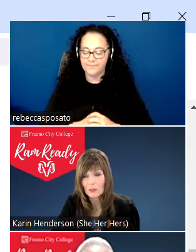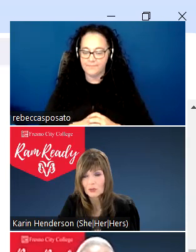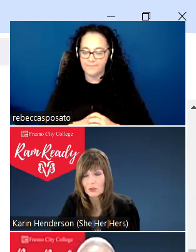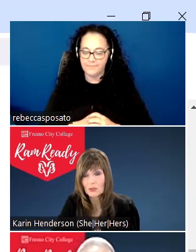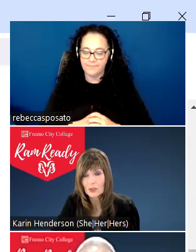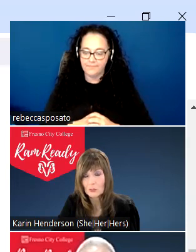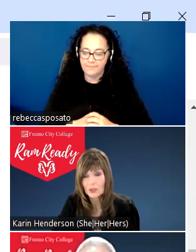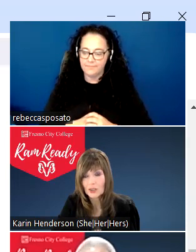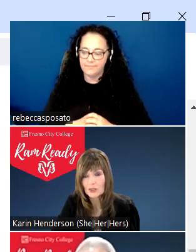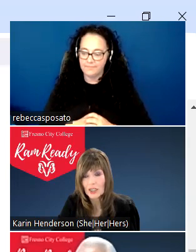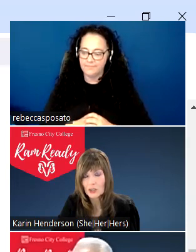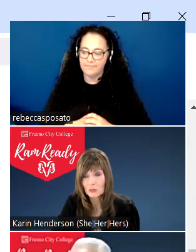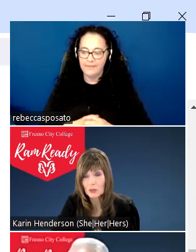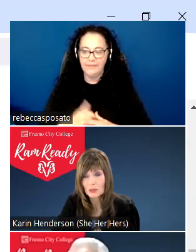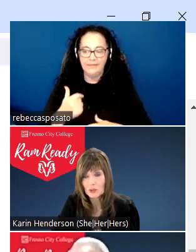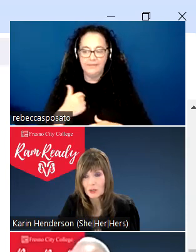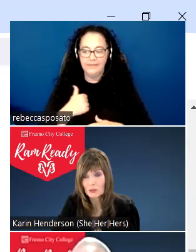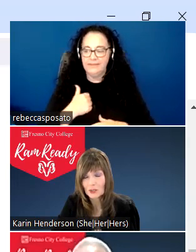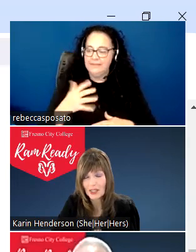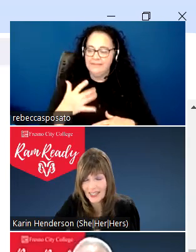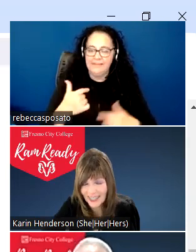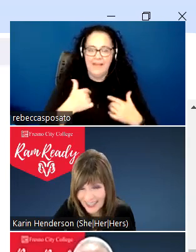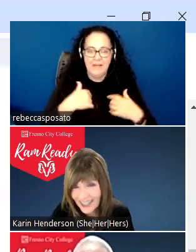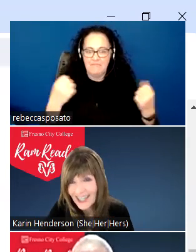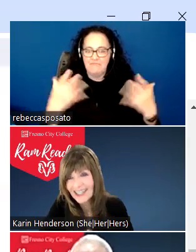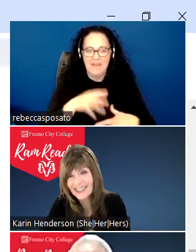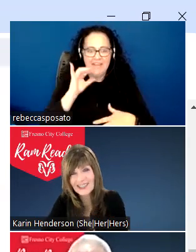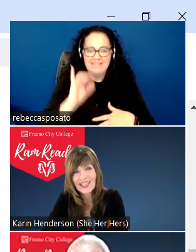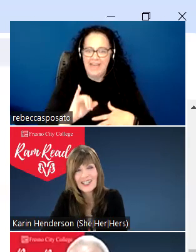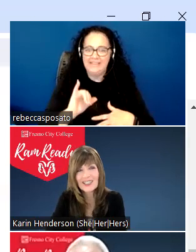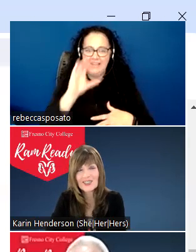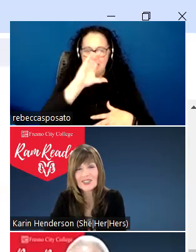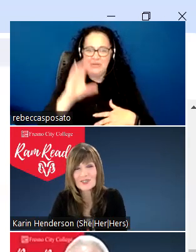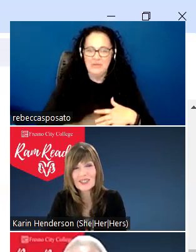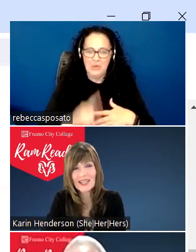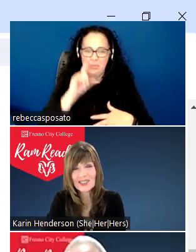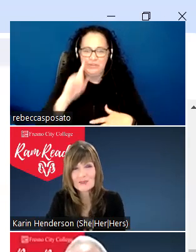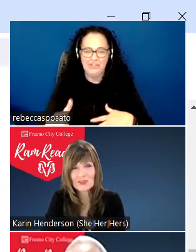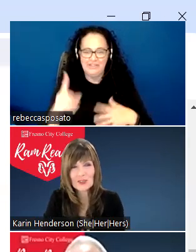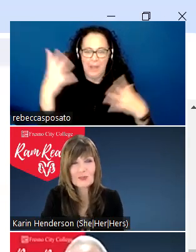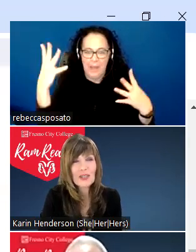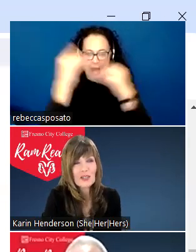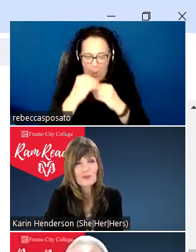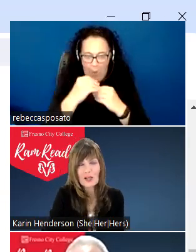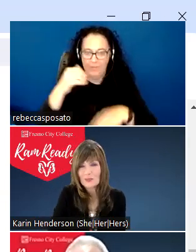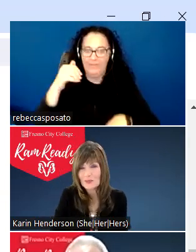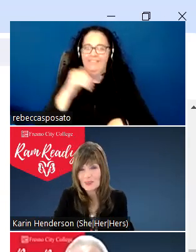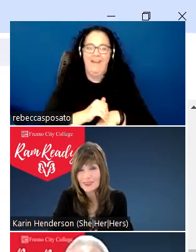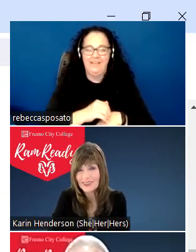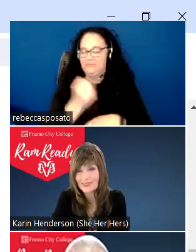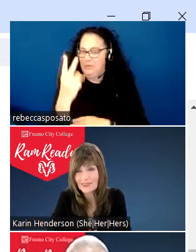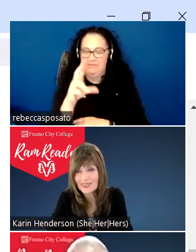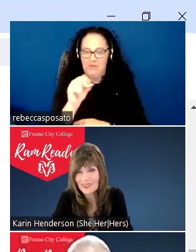Well, I'm so afraid that we're going to just end abruptly at 12:30. Yes, I was thinking about the same thing. Because we had some Zoom